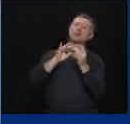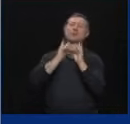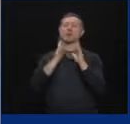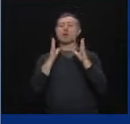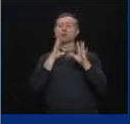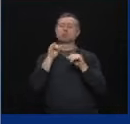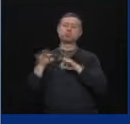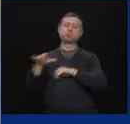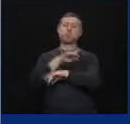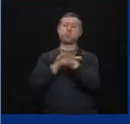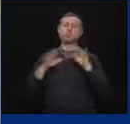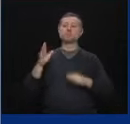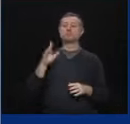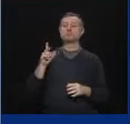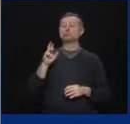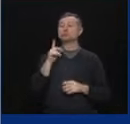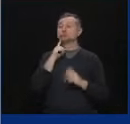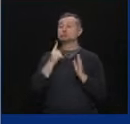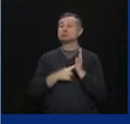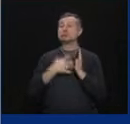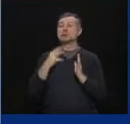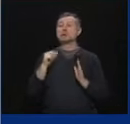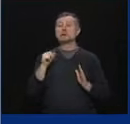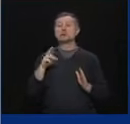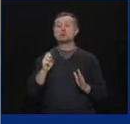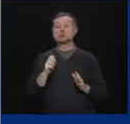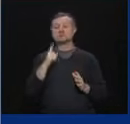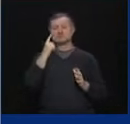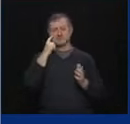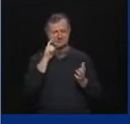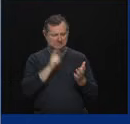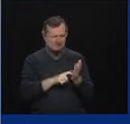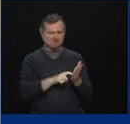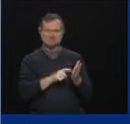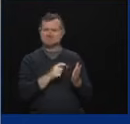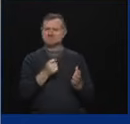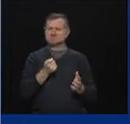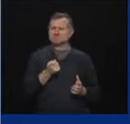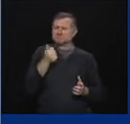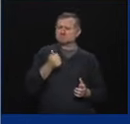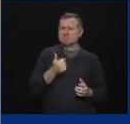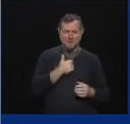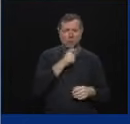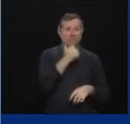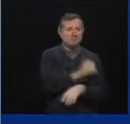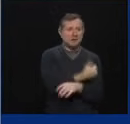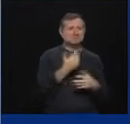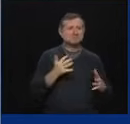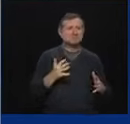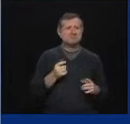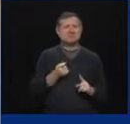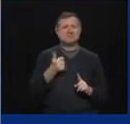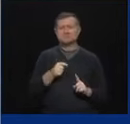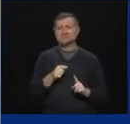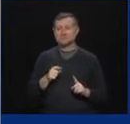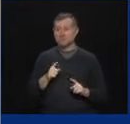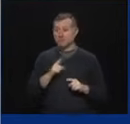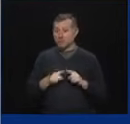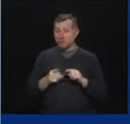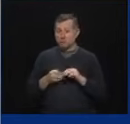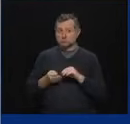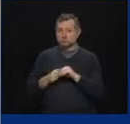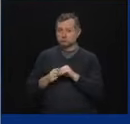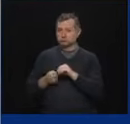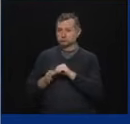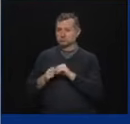They're rare. They usually have very minor symptoms, and I'm monitoring whether or not those breakthroughs are increasing. You can see it went up, just